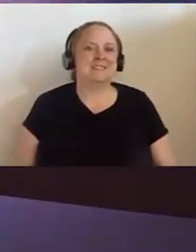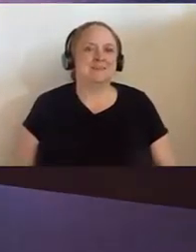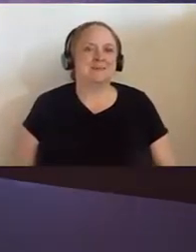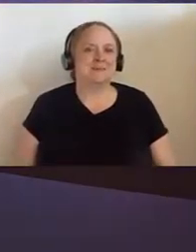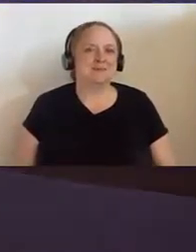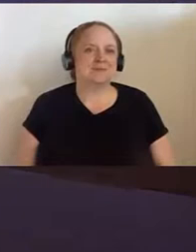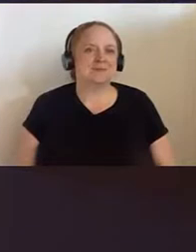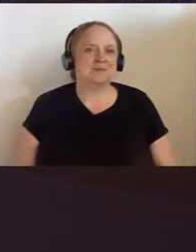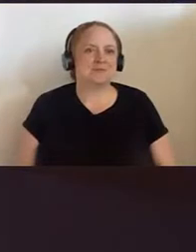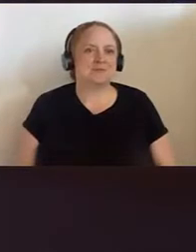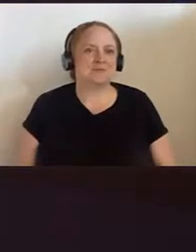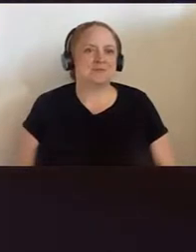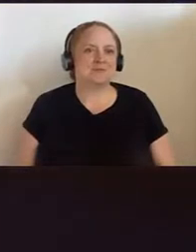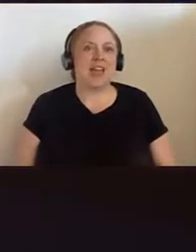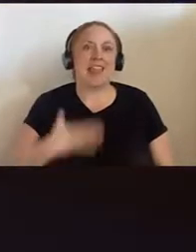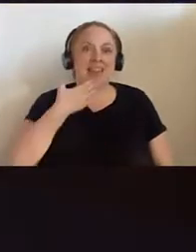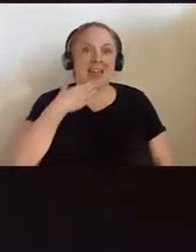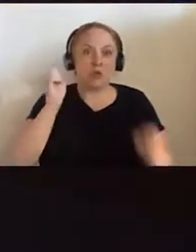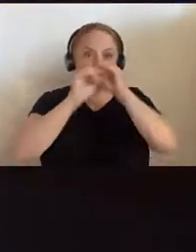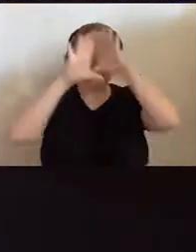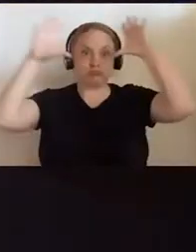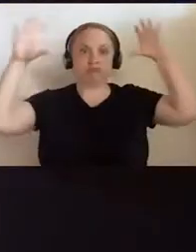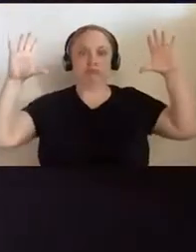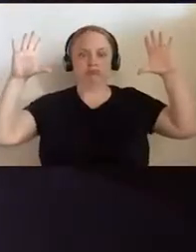Thanks for that kind of overview.